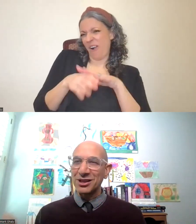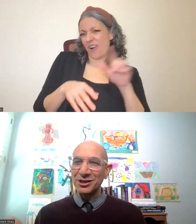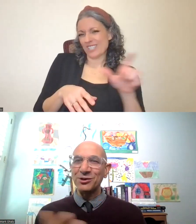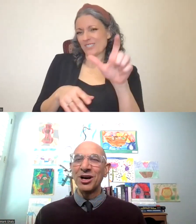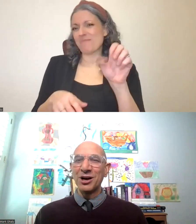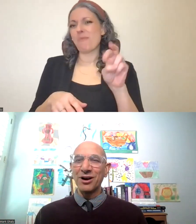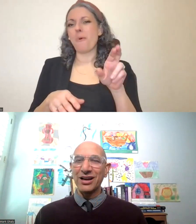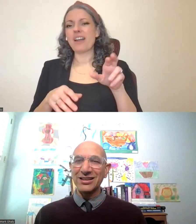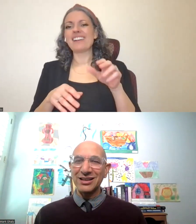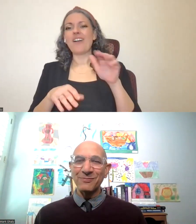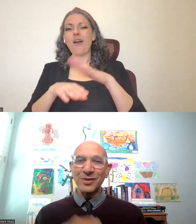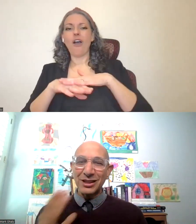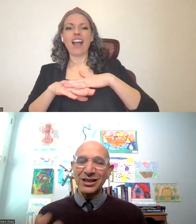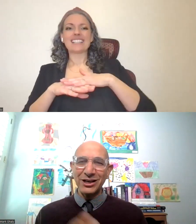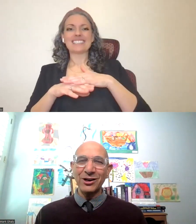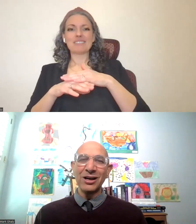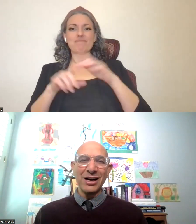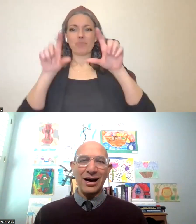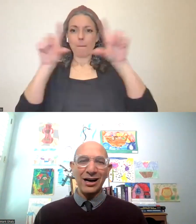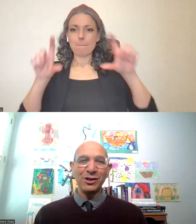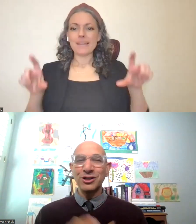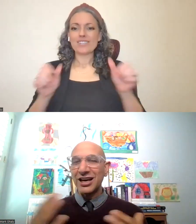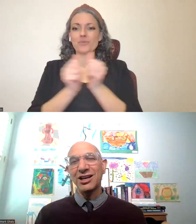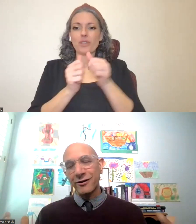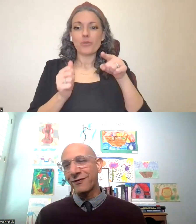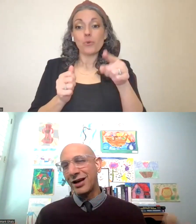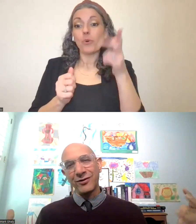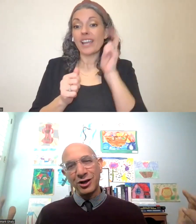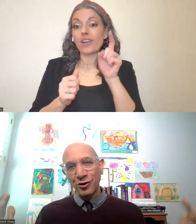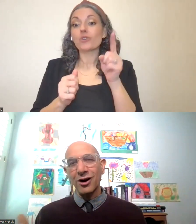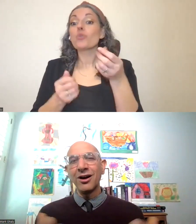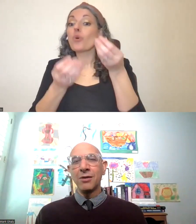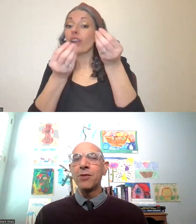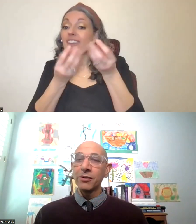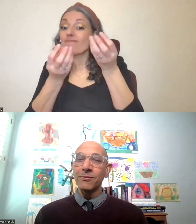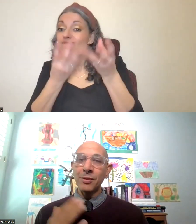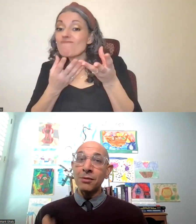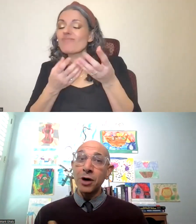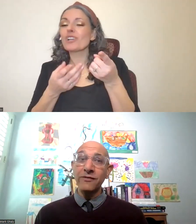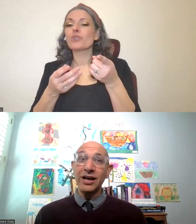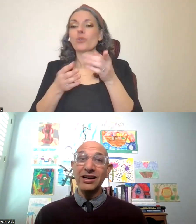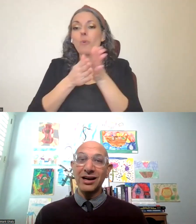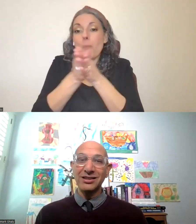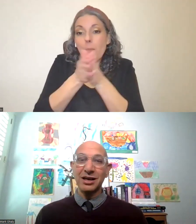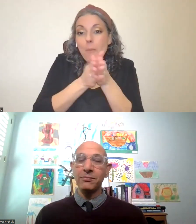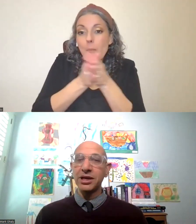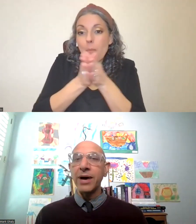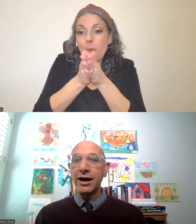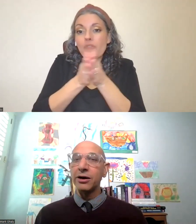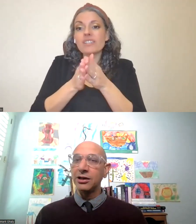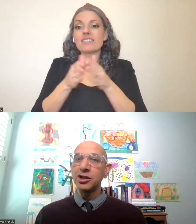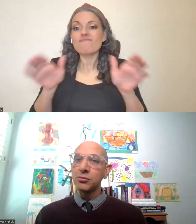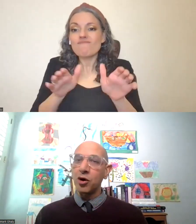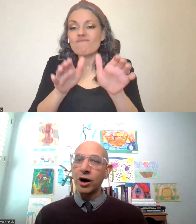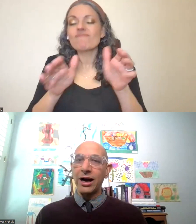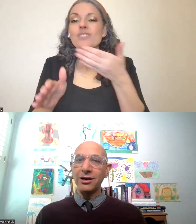panels with you where I get to hear your take, your flavor, your motivating us to be